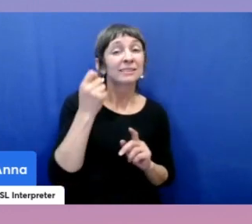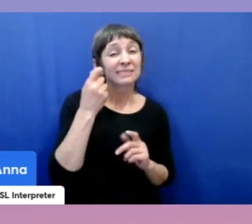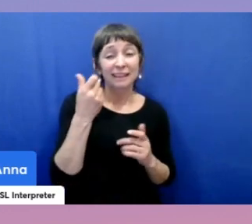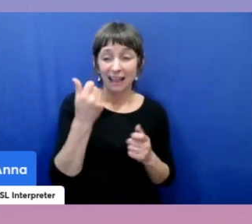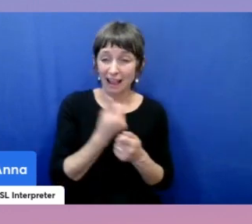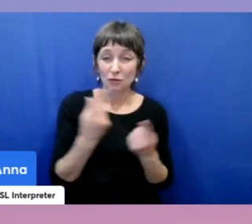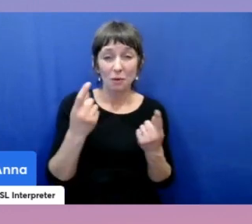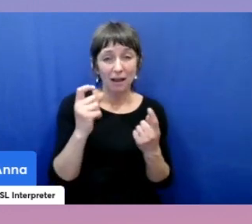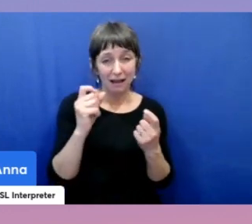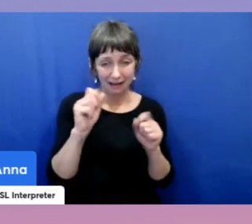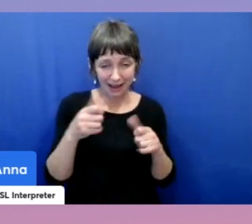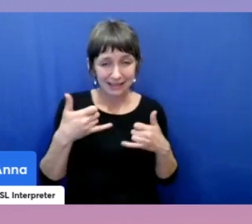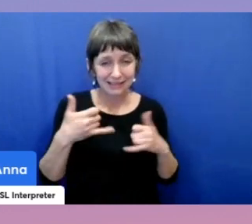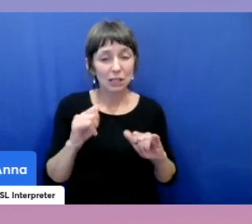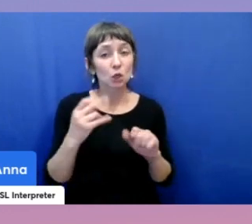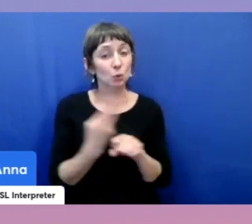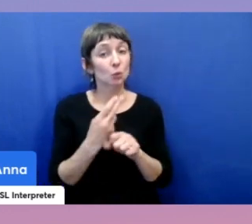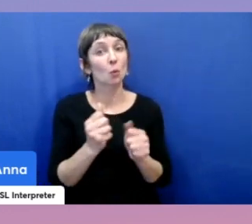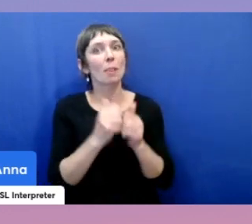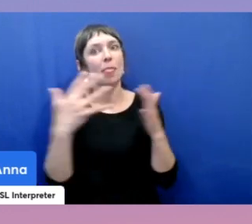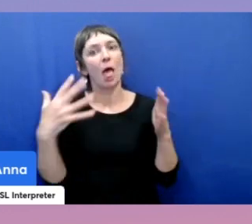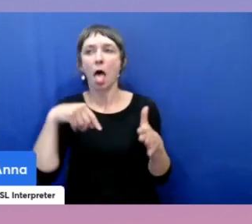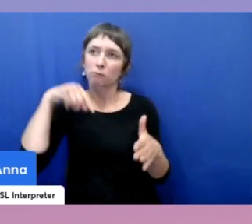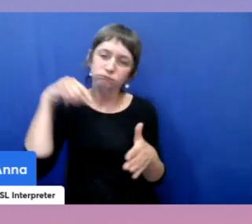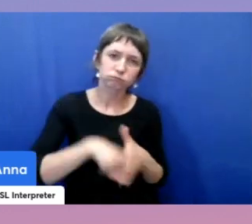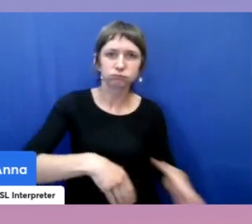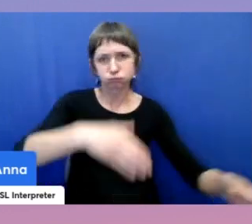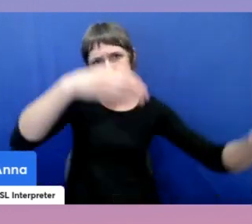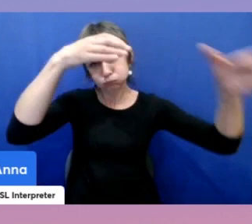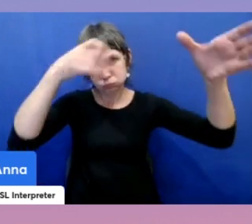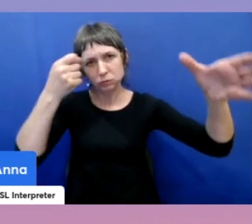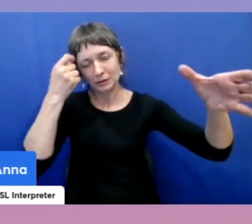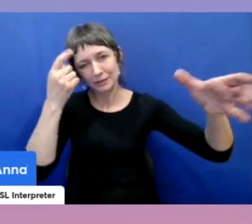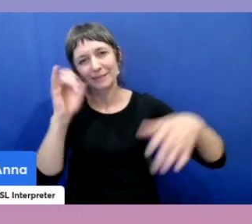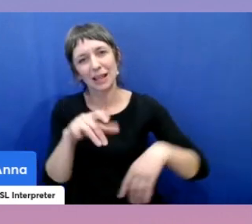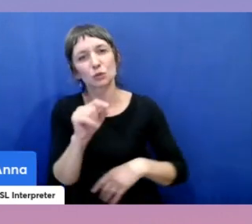this without deep understanding about the tools.